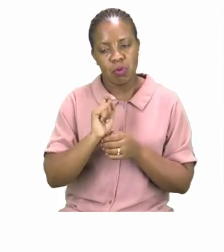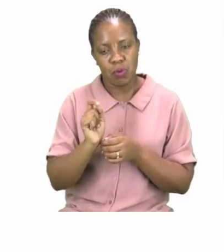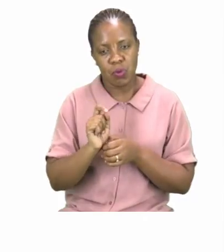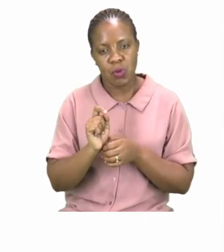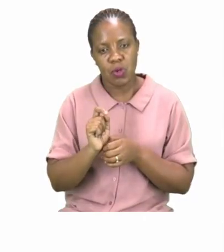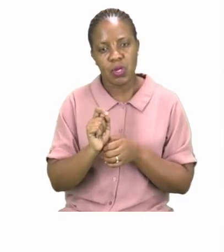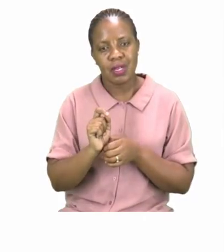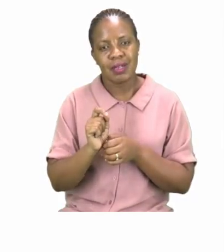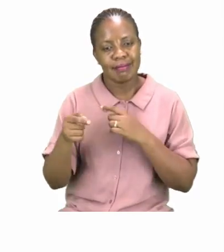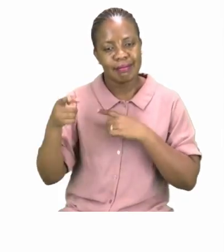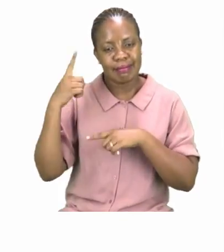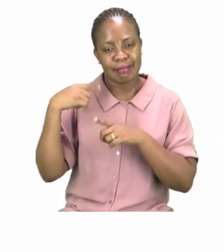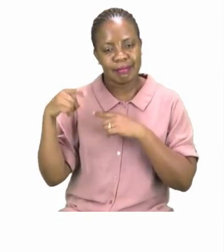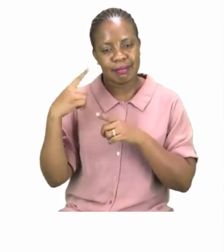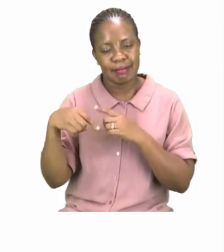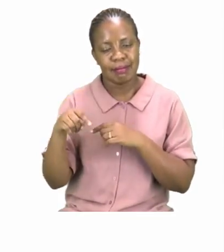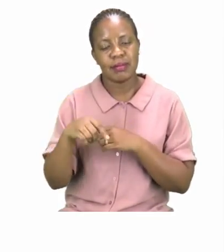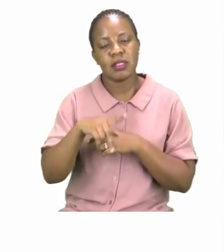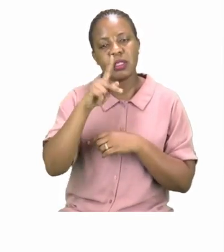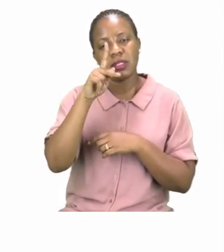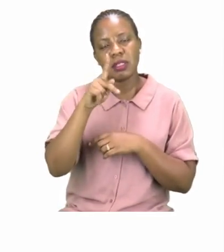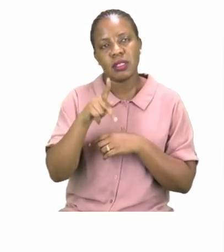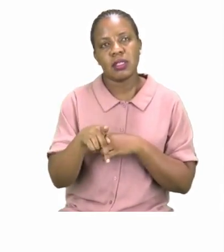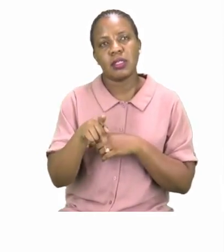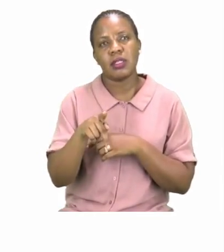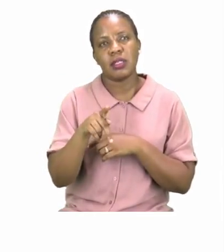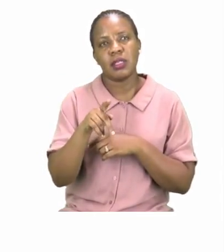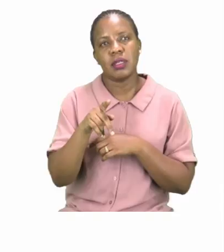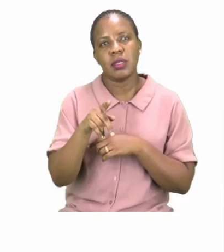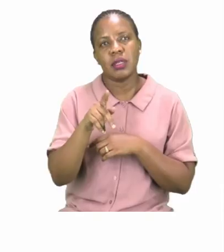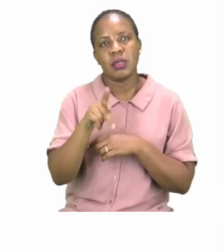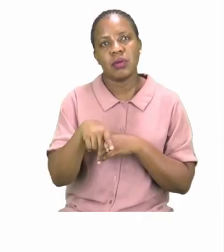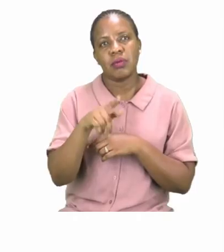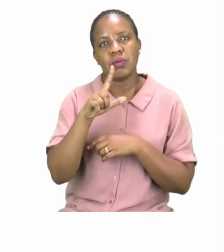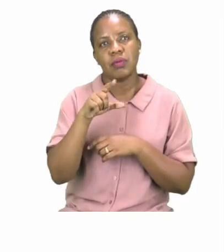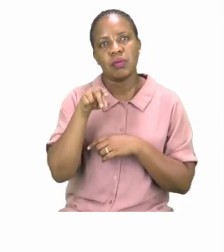plural, in the box where it says plural.